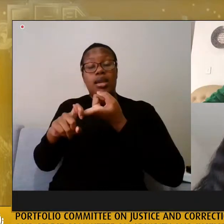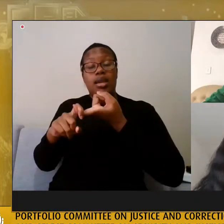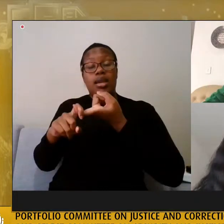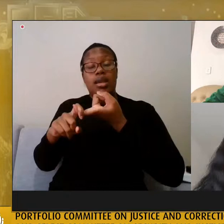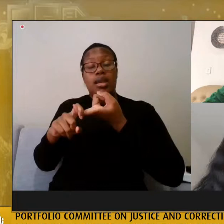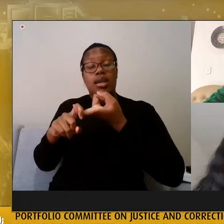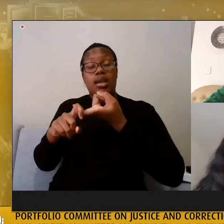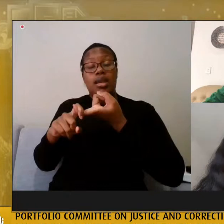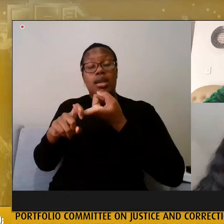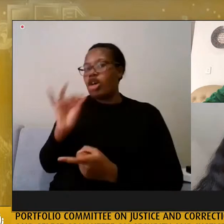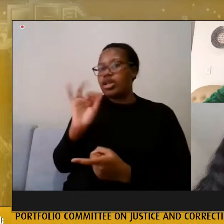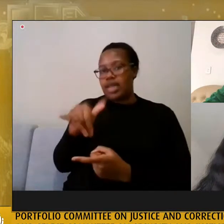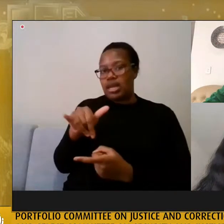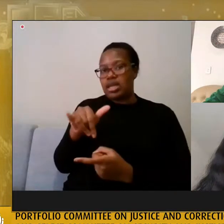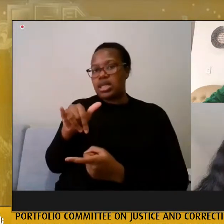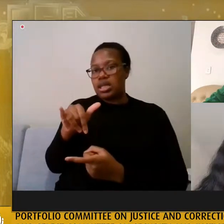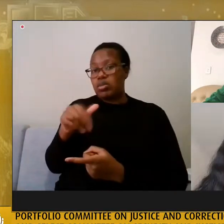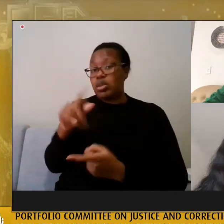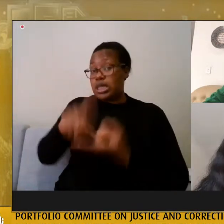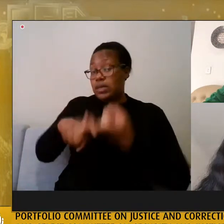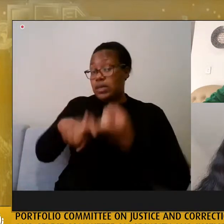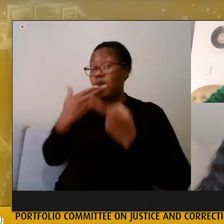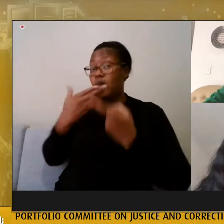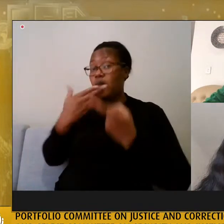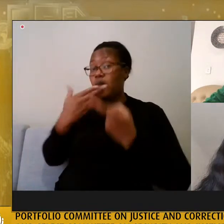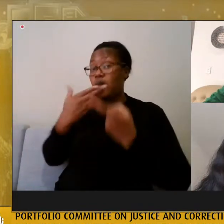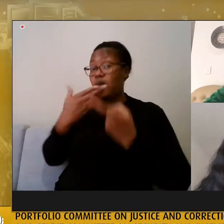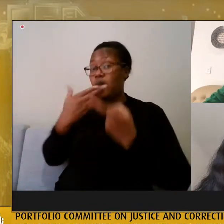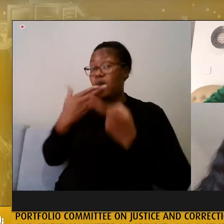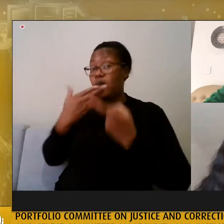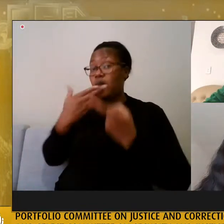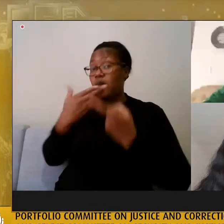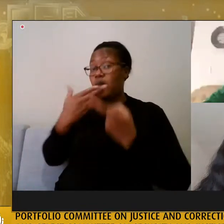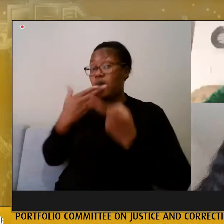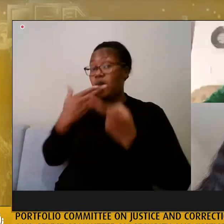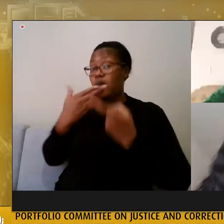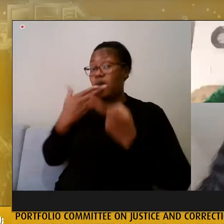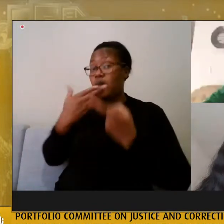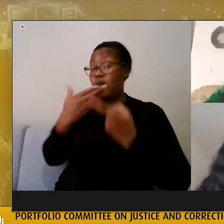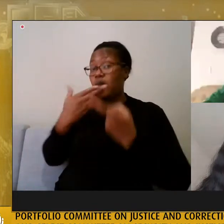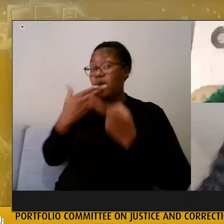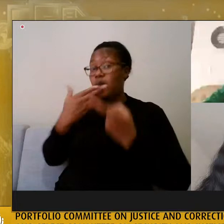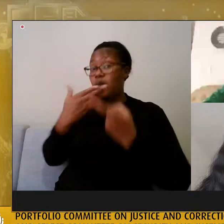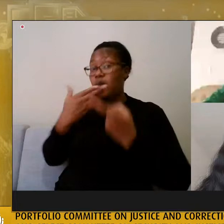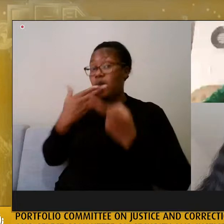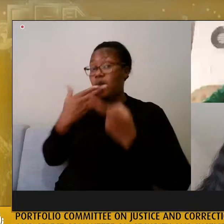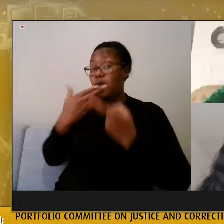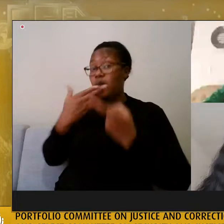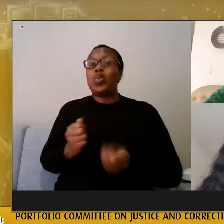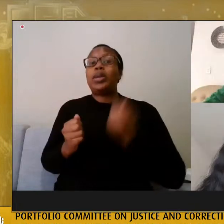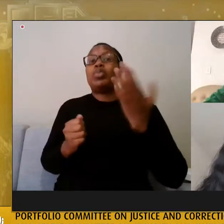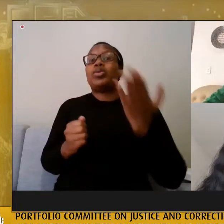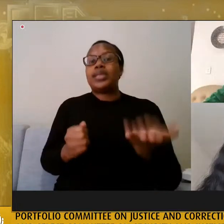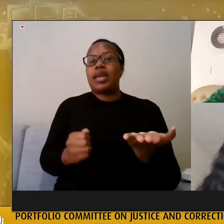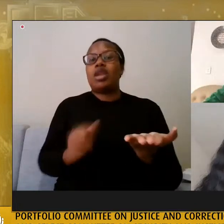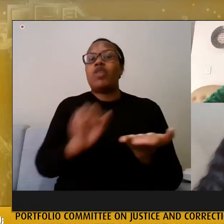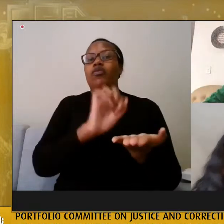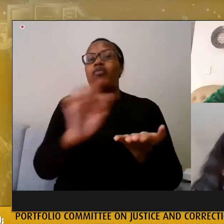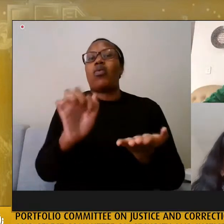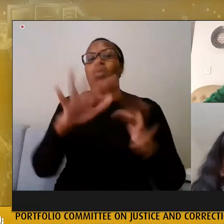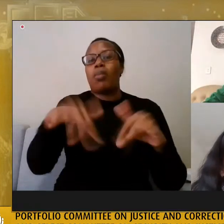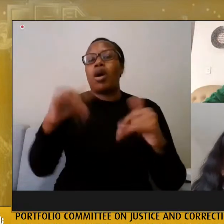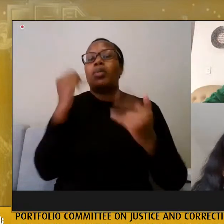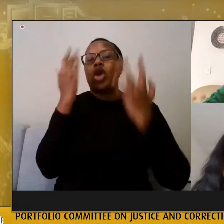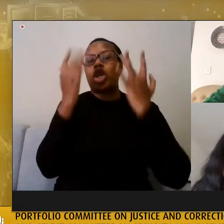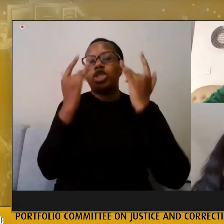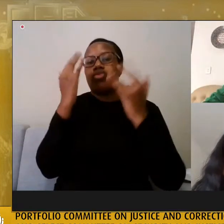asked that he be suspended without remuneration, and we accordingly present this report for consideration by Parliament in terms of